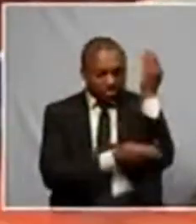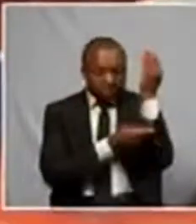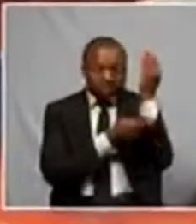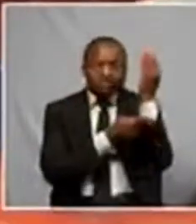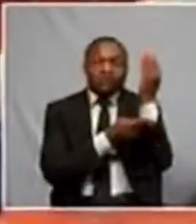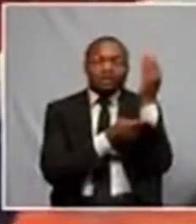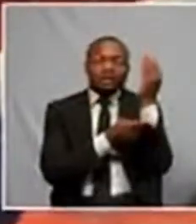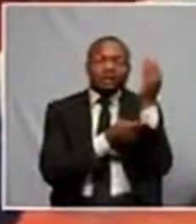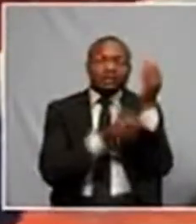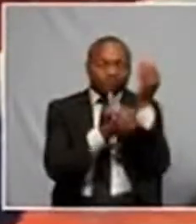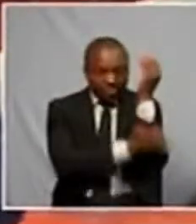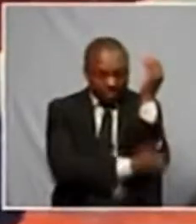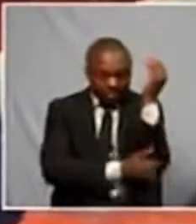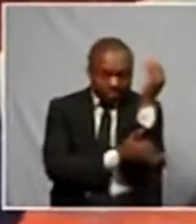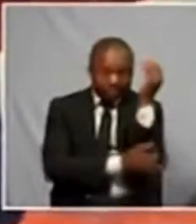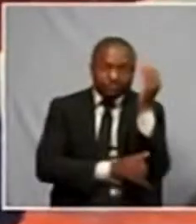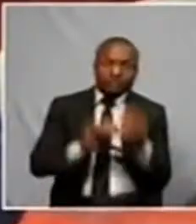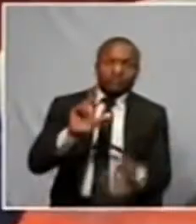LDCs.